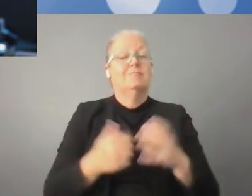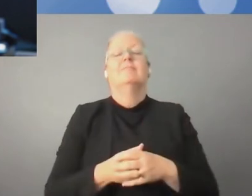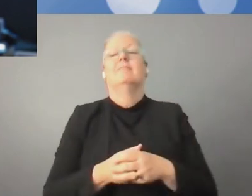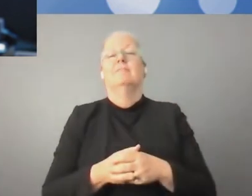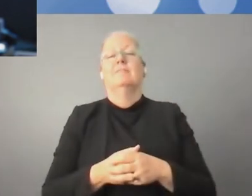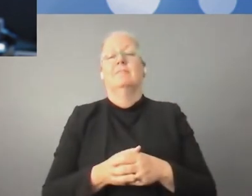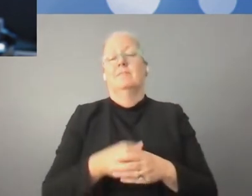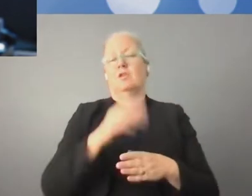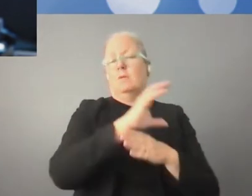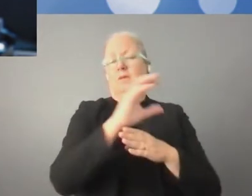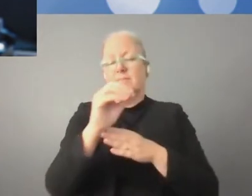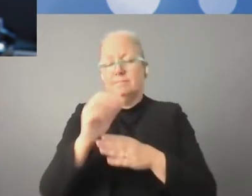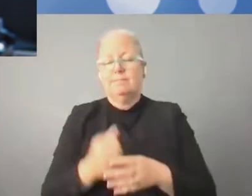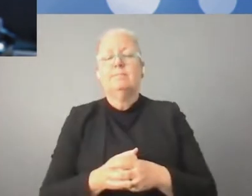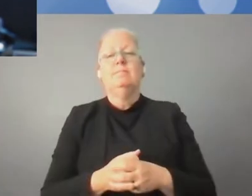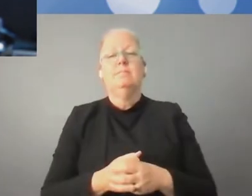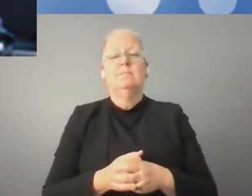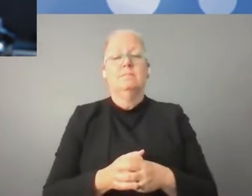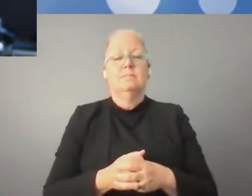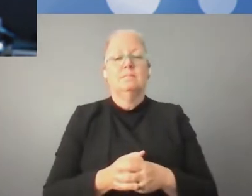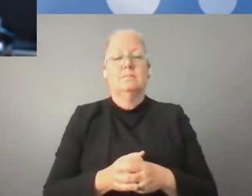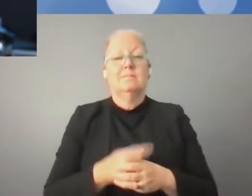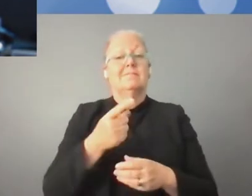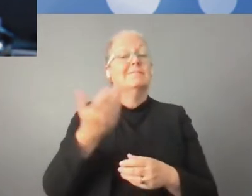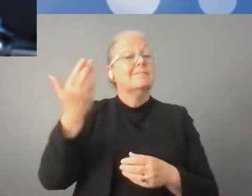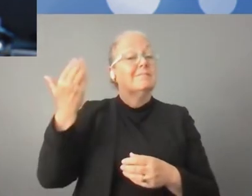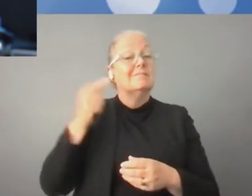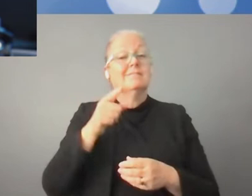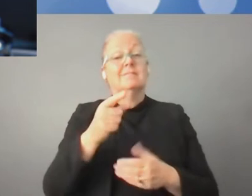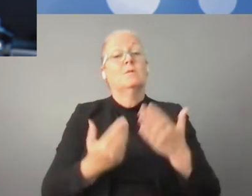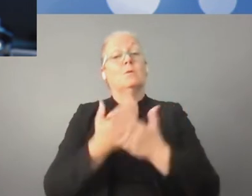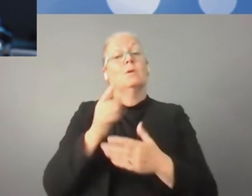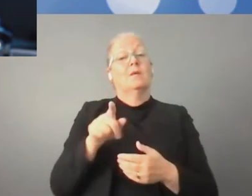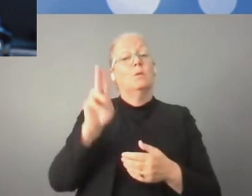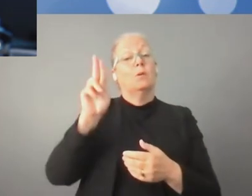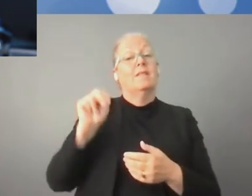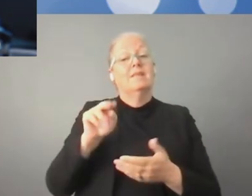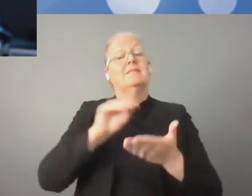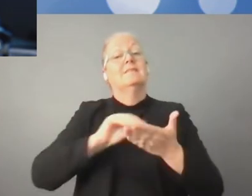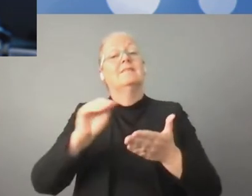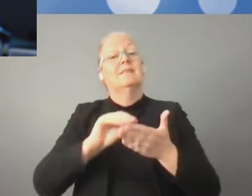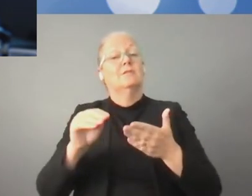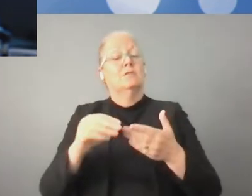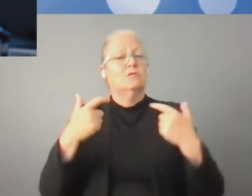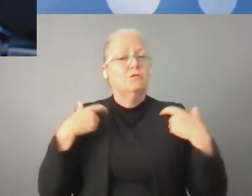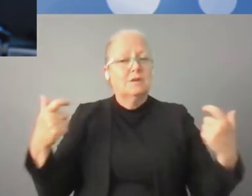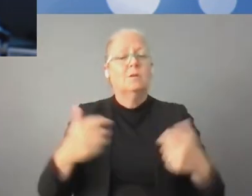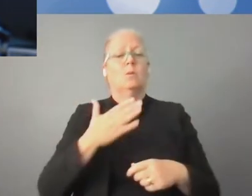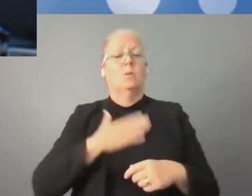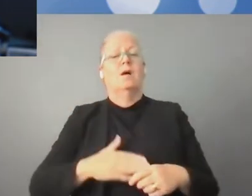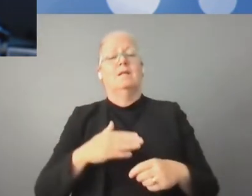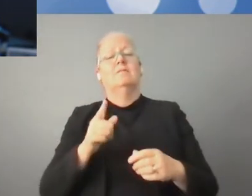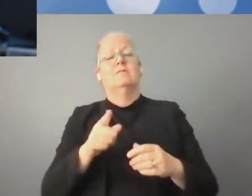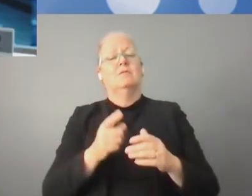the interest the recent initiative of the united nations secretary general to develop a global digital